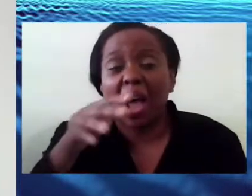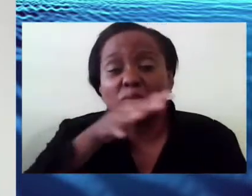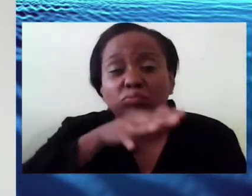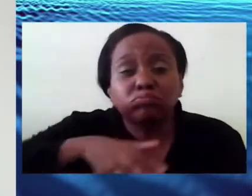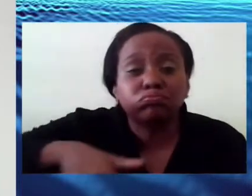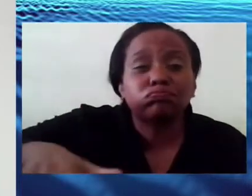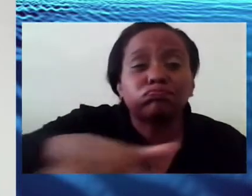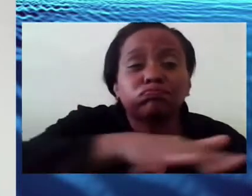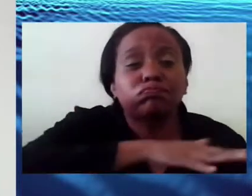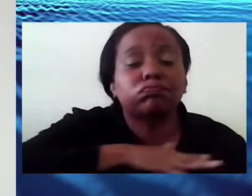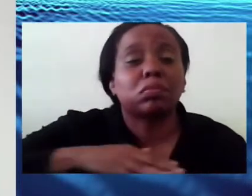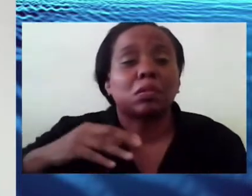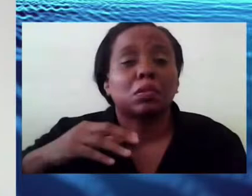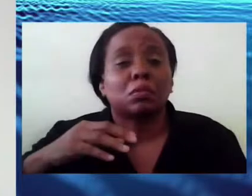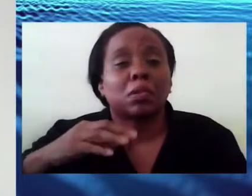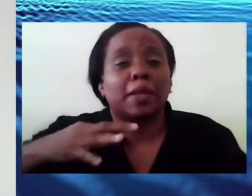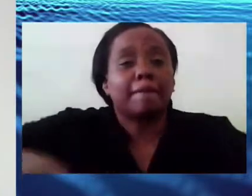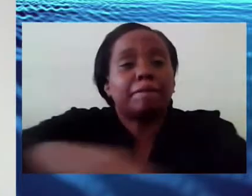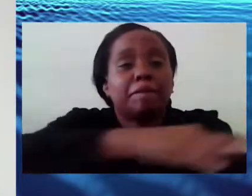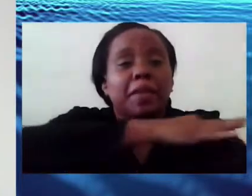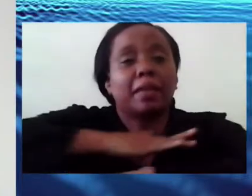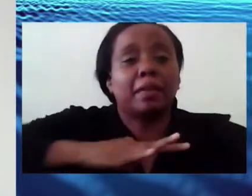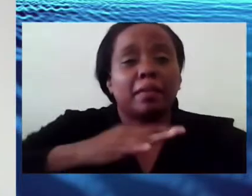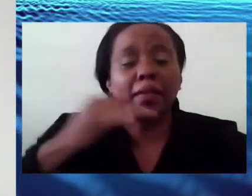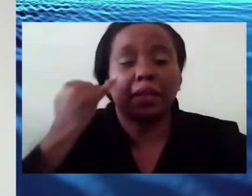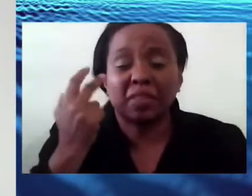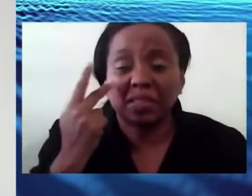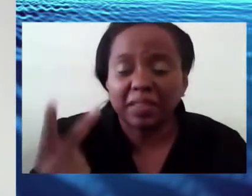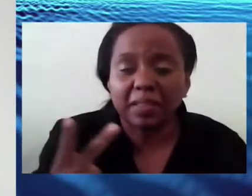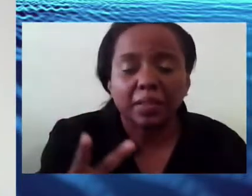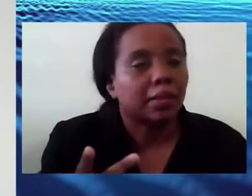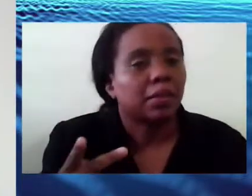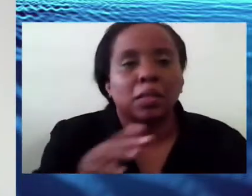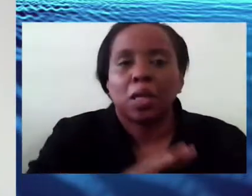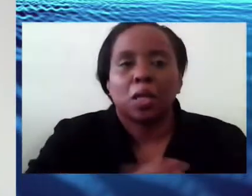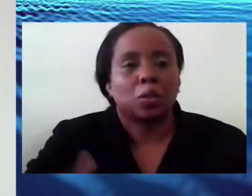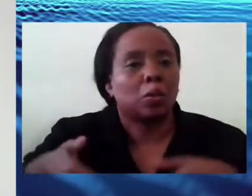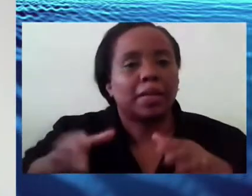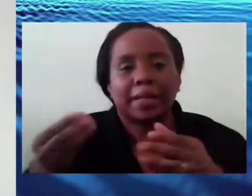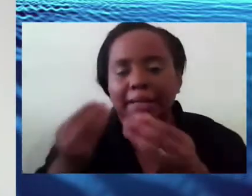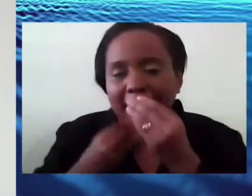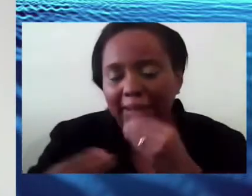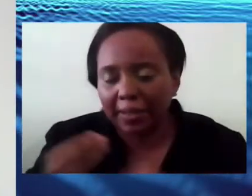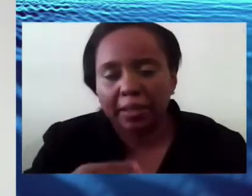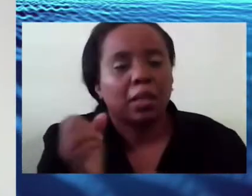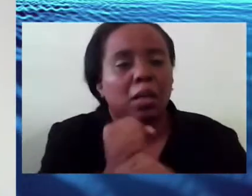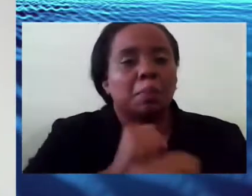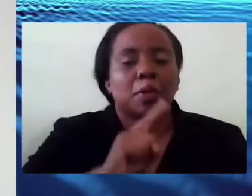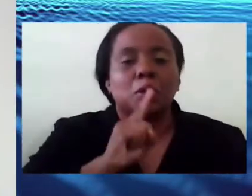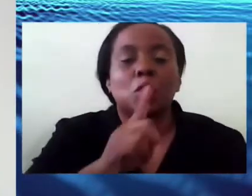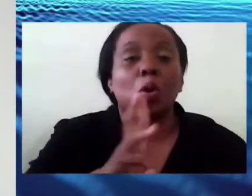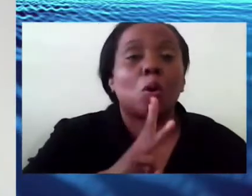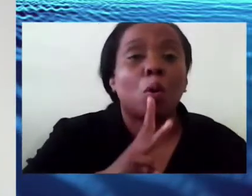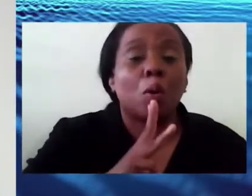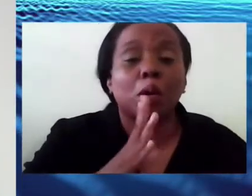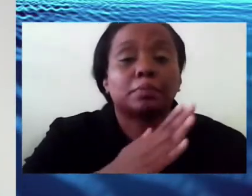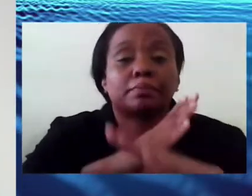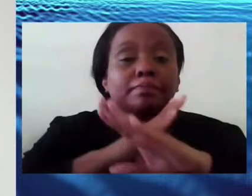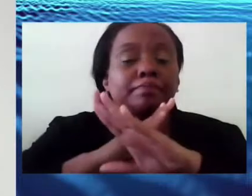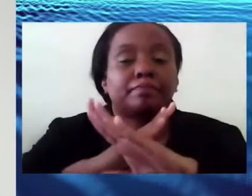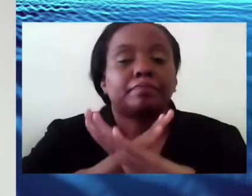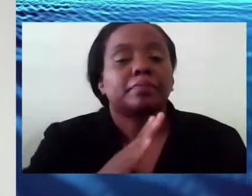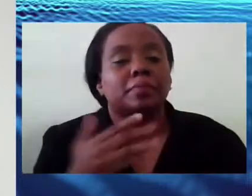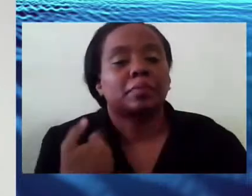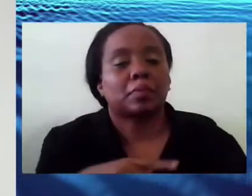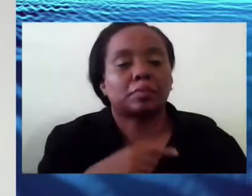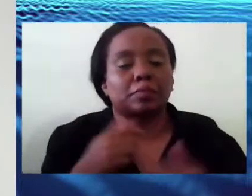give you. Make sure that the feed is protected when they're eating. Make sure the water is protected when they're eating. We are trying to find sources